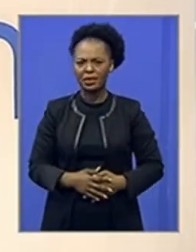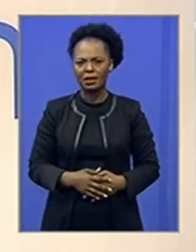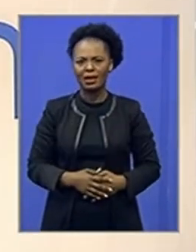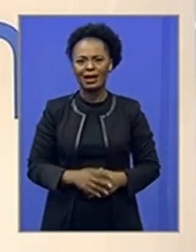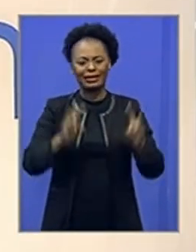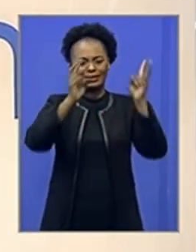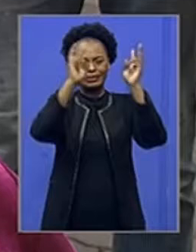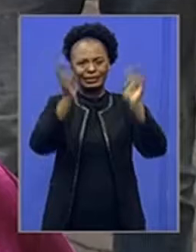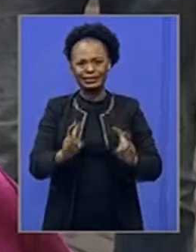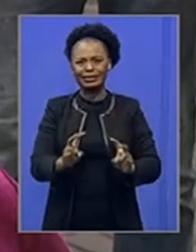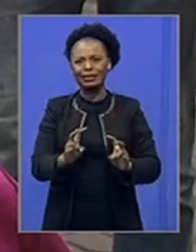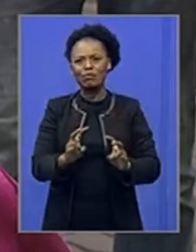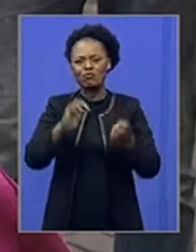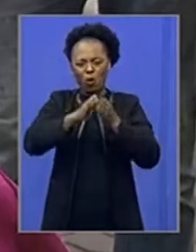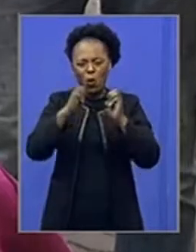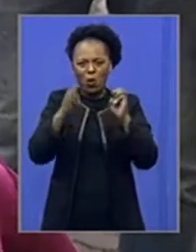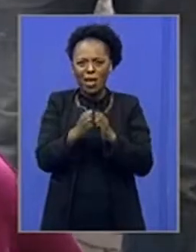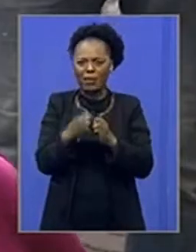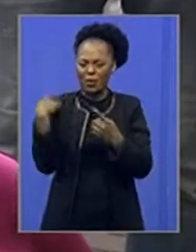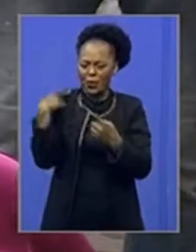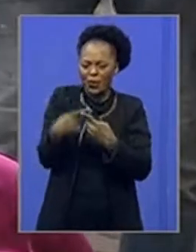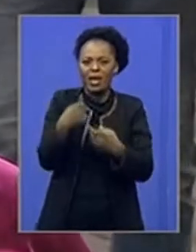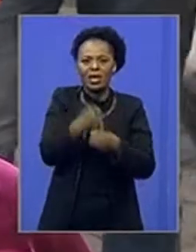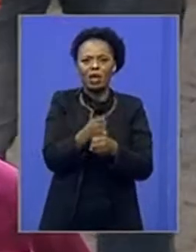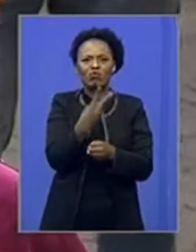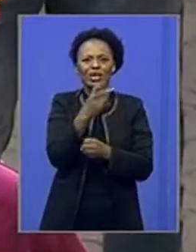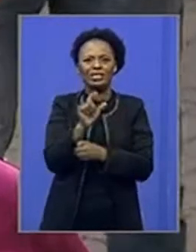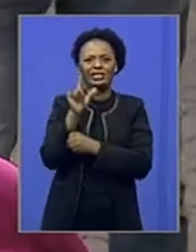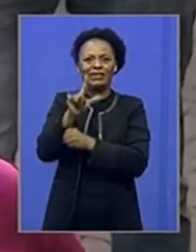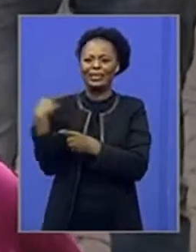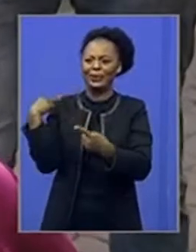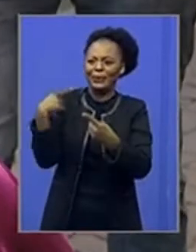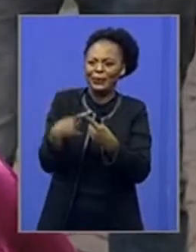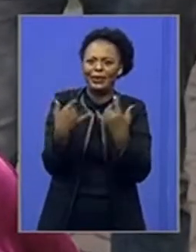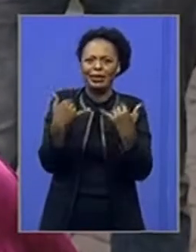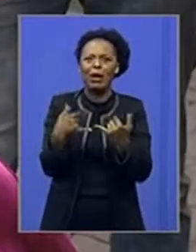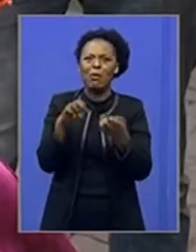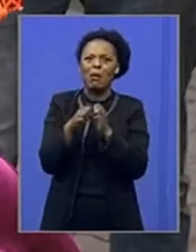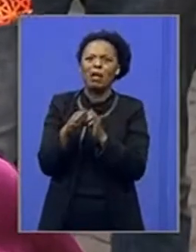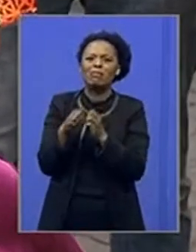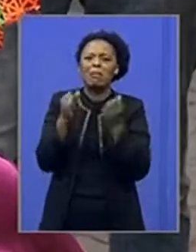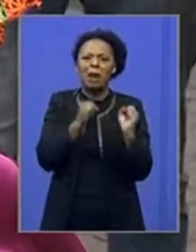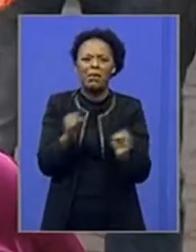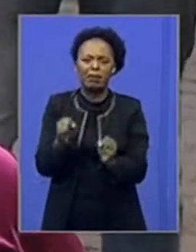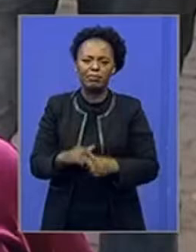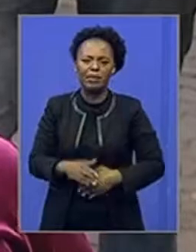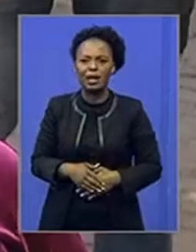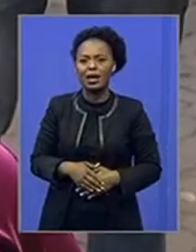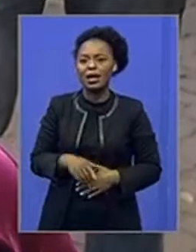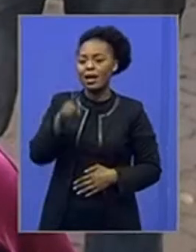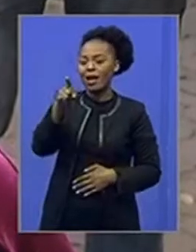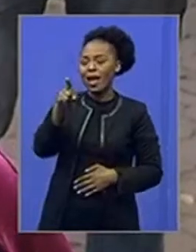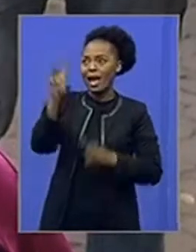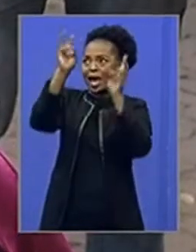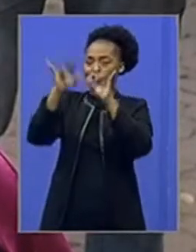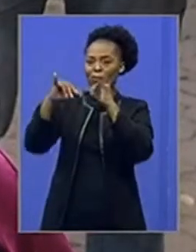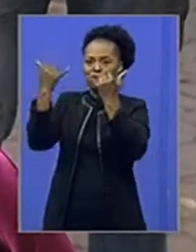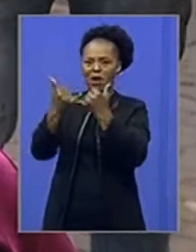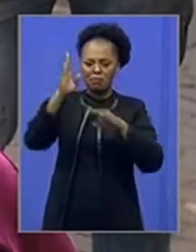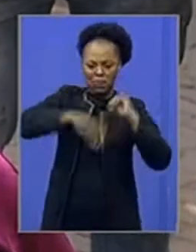electricity from 2017 up to now. Eskom fined us 6,000 per house, and we paid the